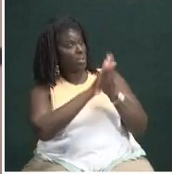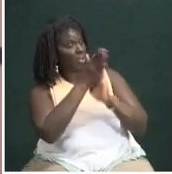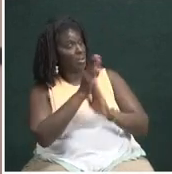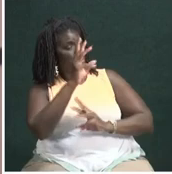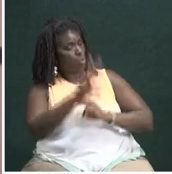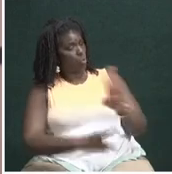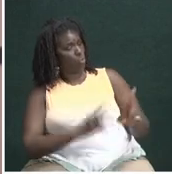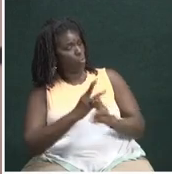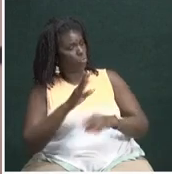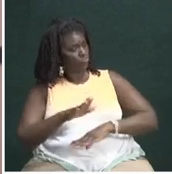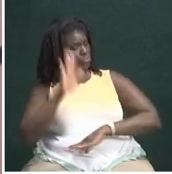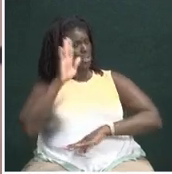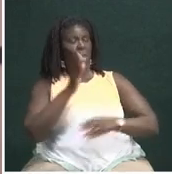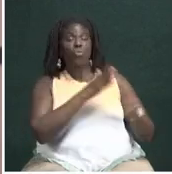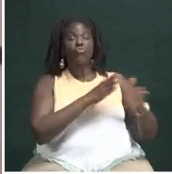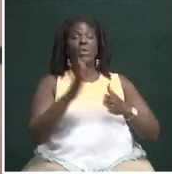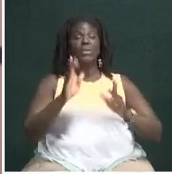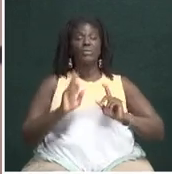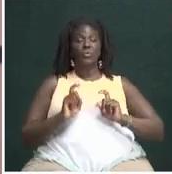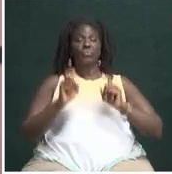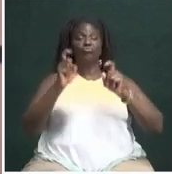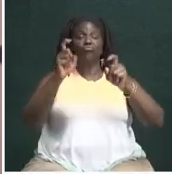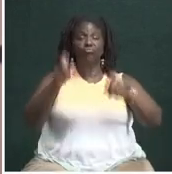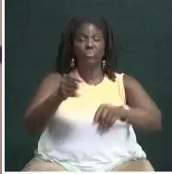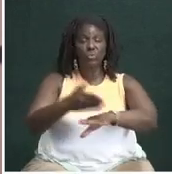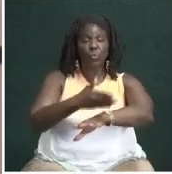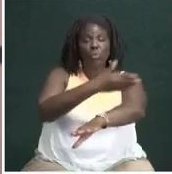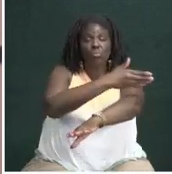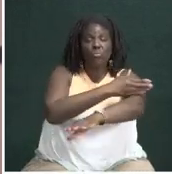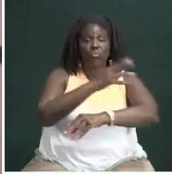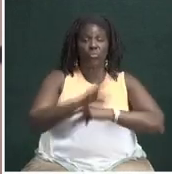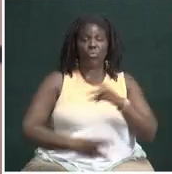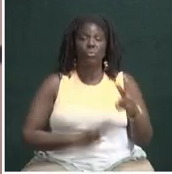citizen prepared to contribute to the betterment of this world.